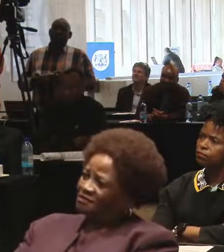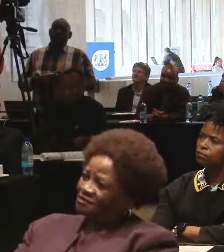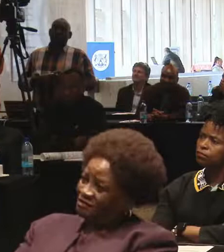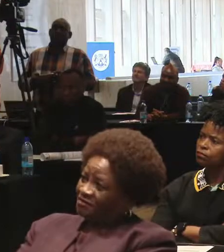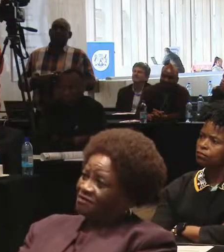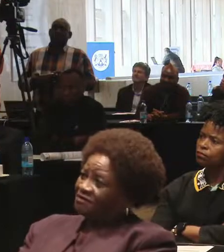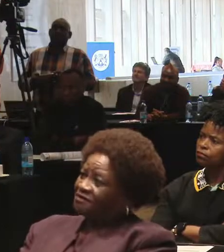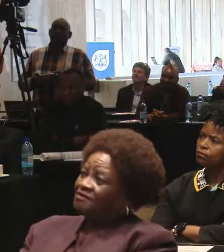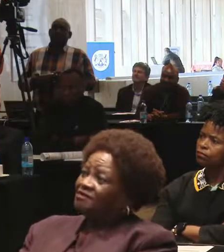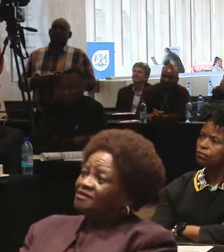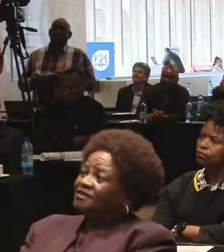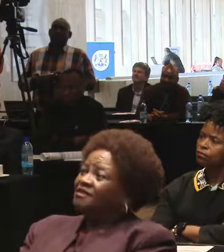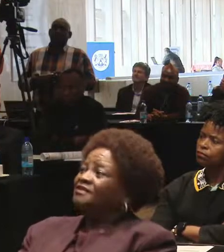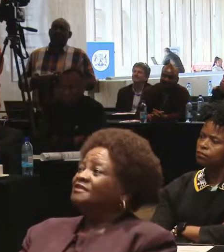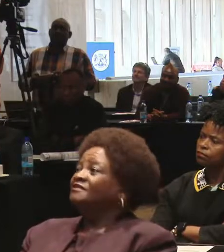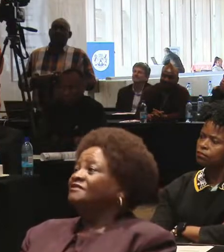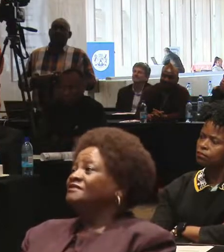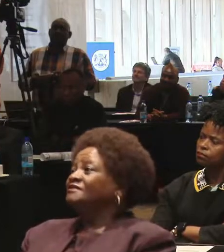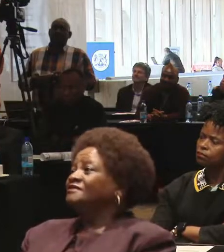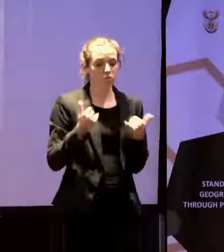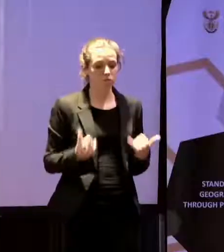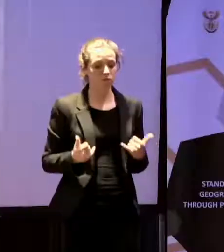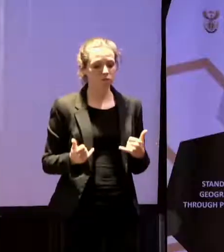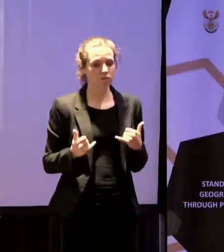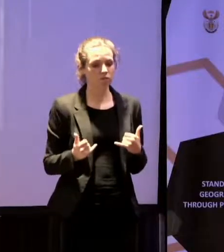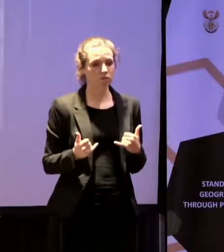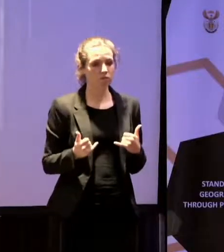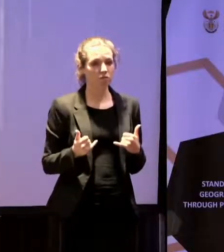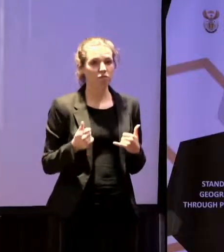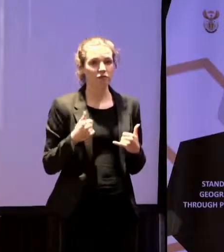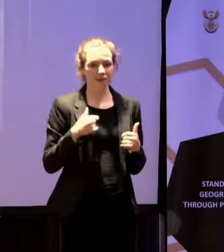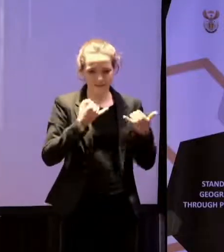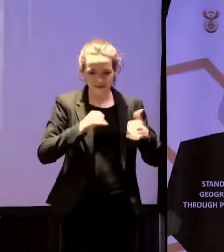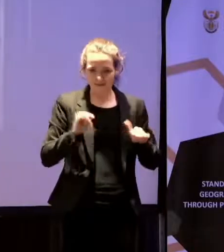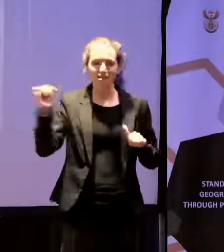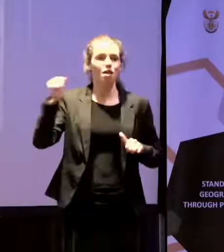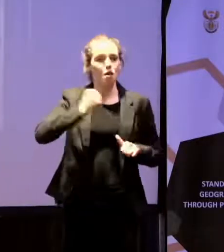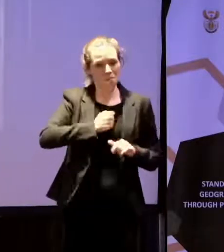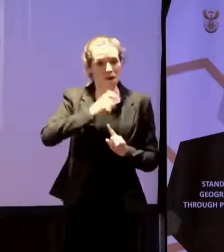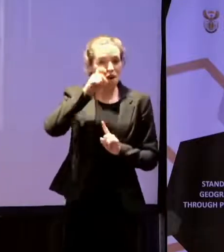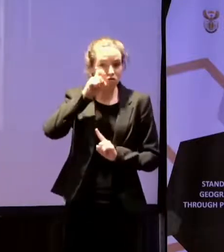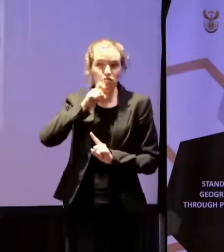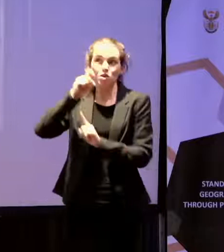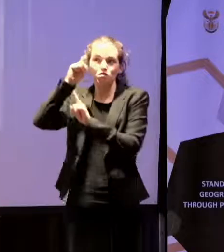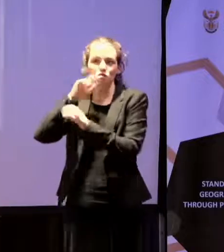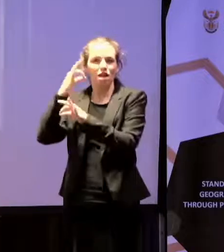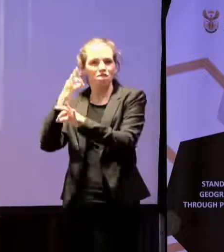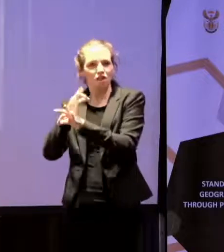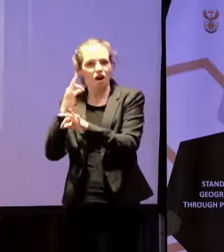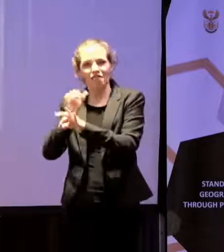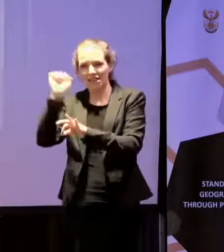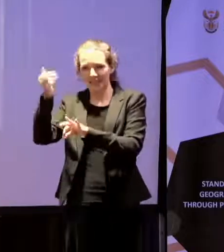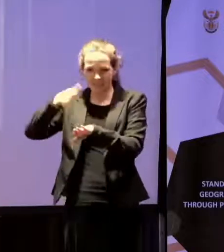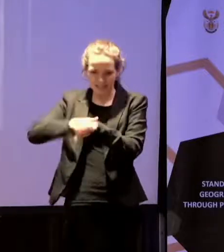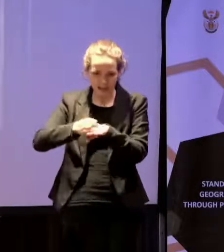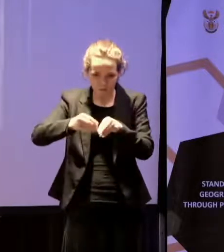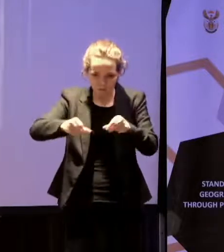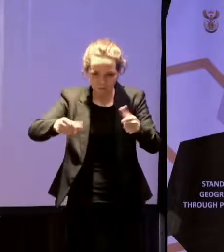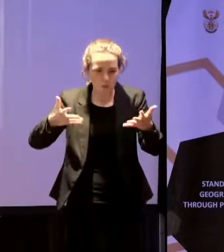And you know what's worse? Even today, we don't know where the remains of my great-grandfather are.